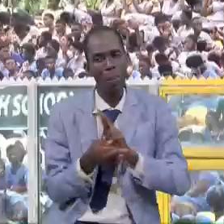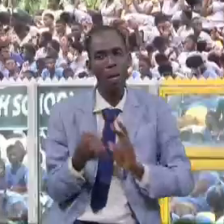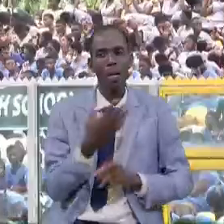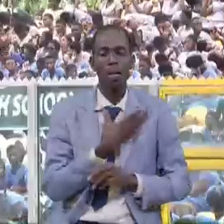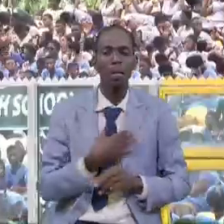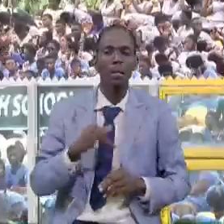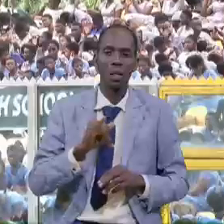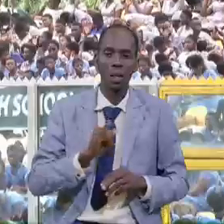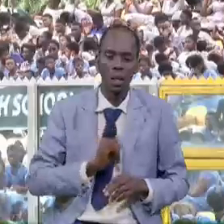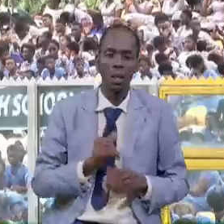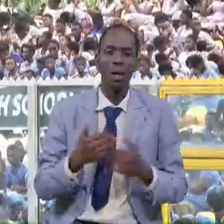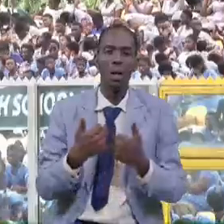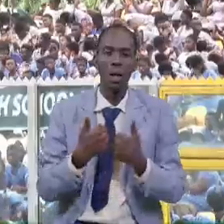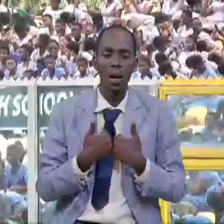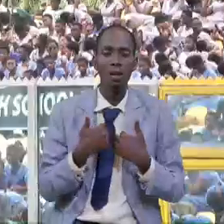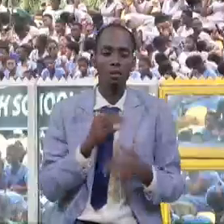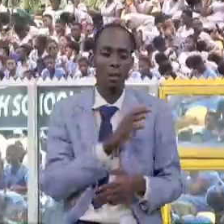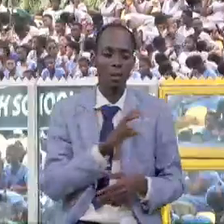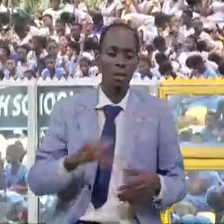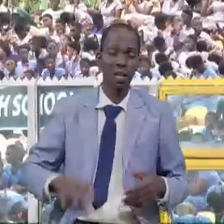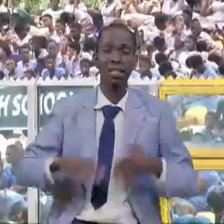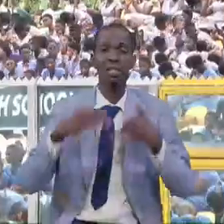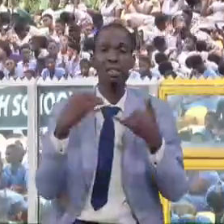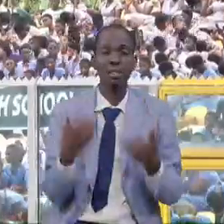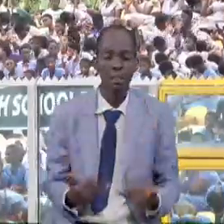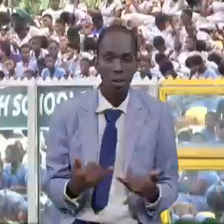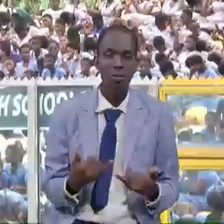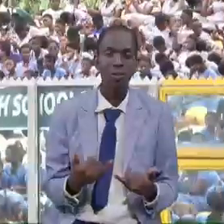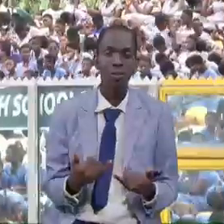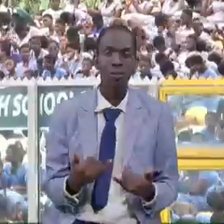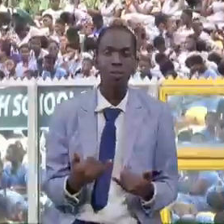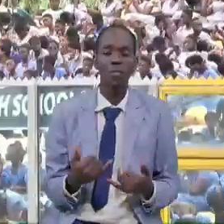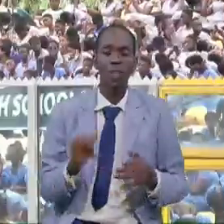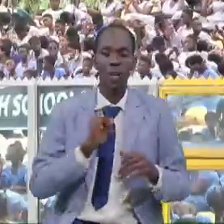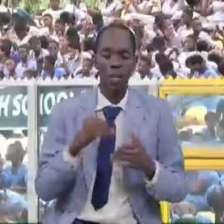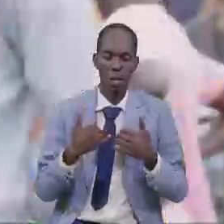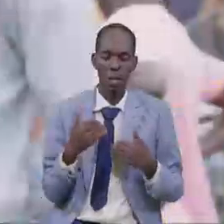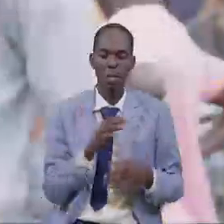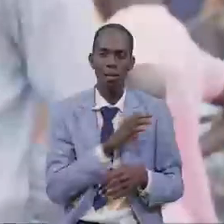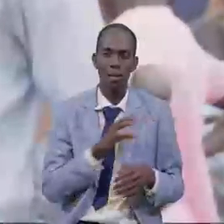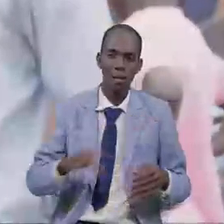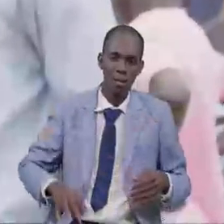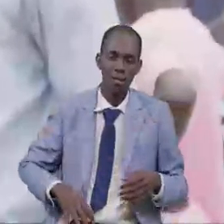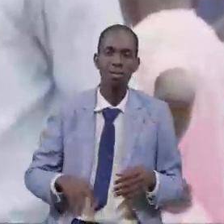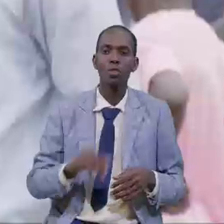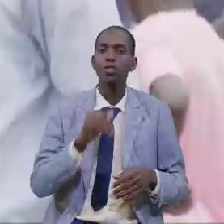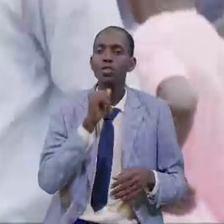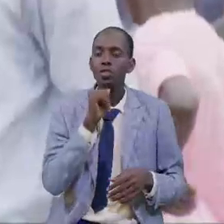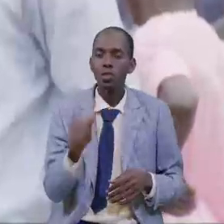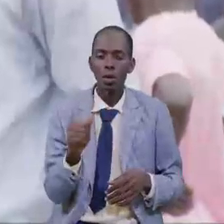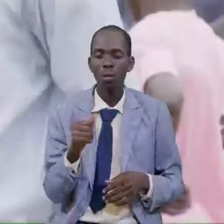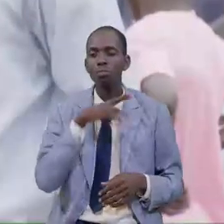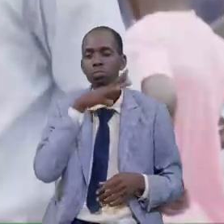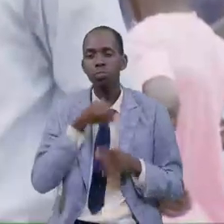Christ now. Not crime. Christ now. Not corruption. Christ now.